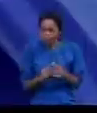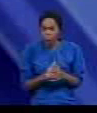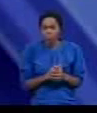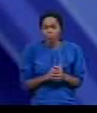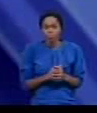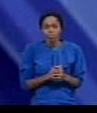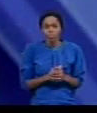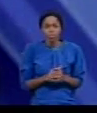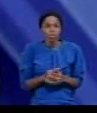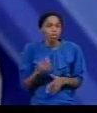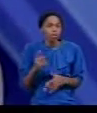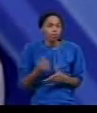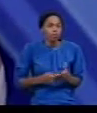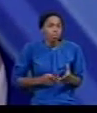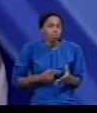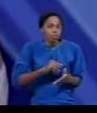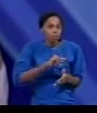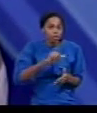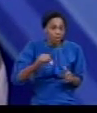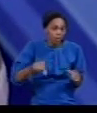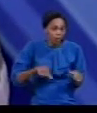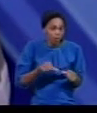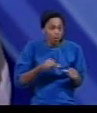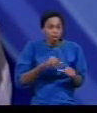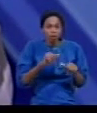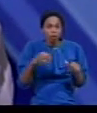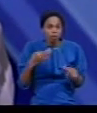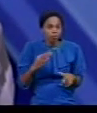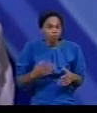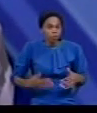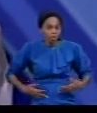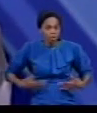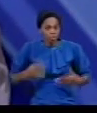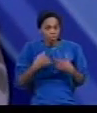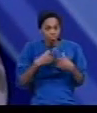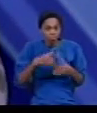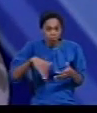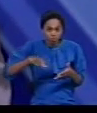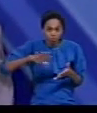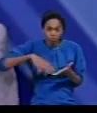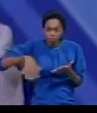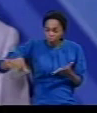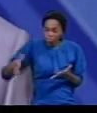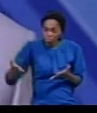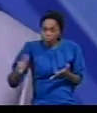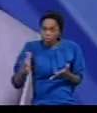have you compromised the word of God? Because of challenges?